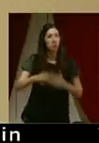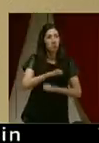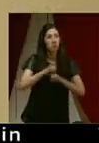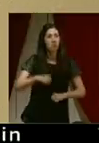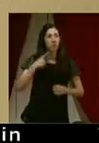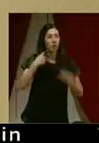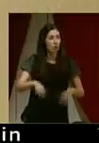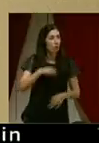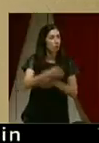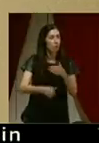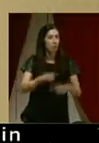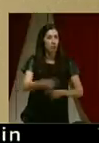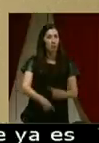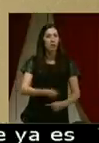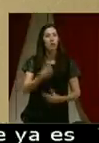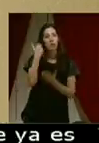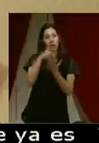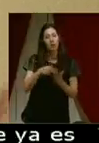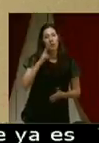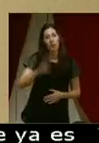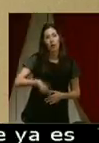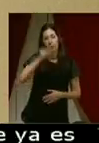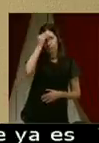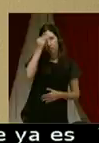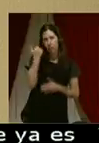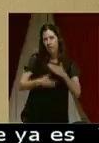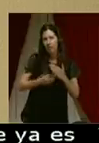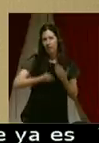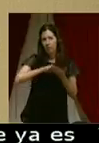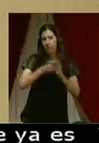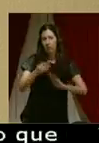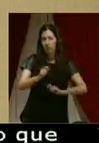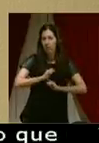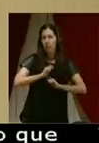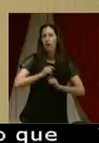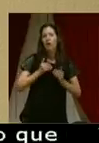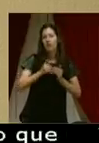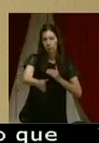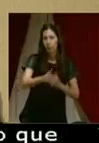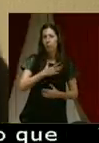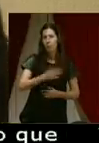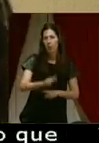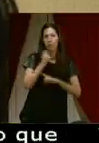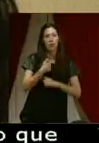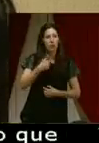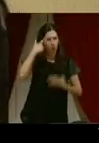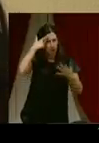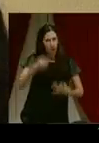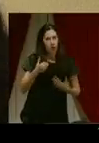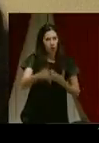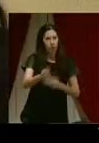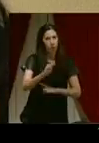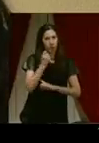couldn't have believed it. And now it's become a reality. So voice recognition seems to be a technological limitation right now.